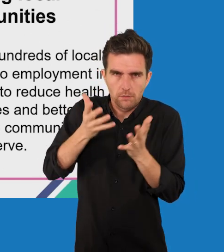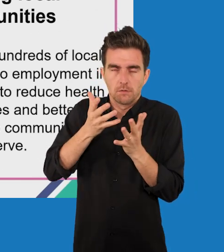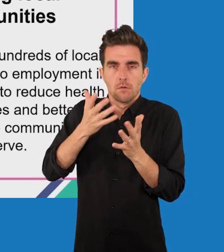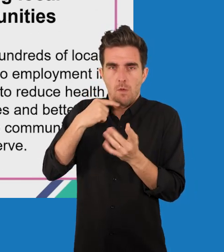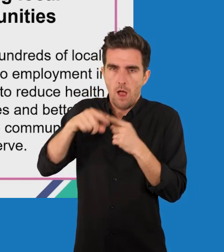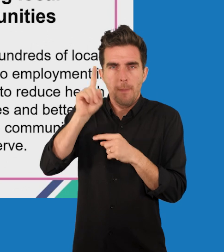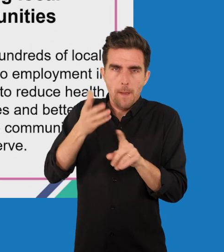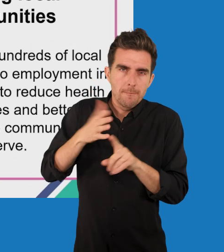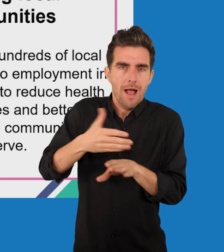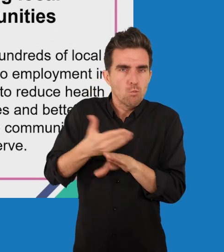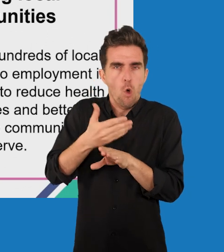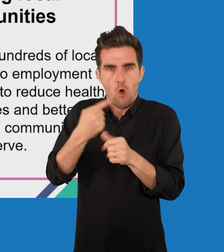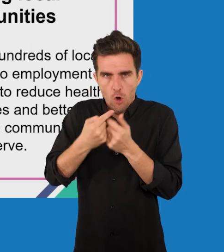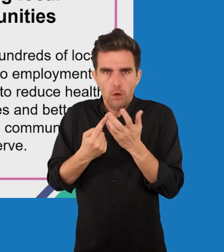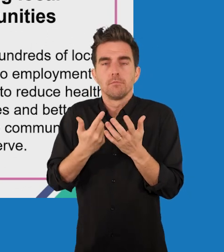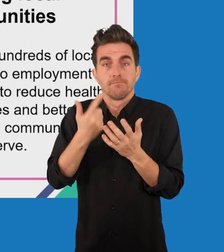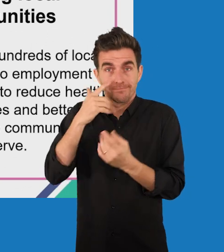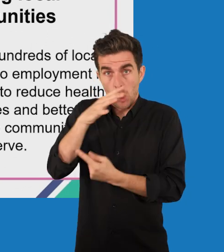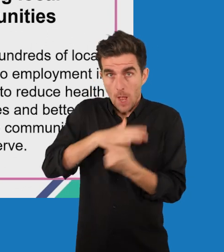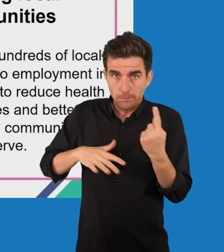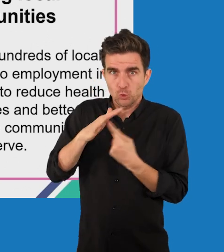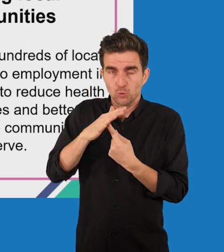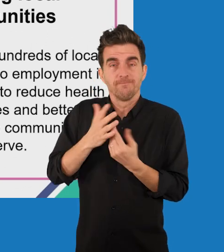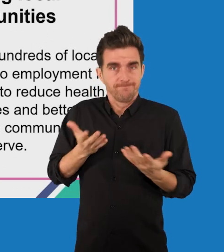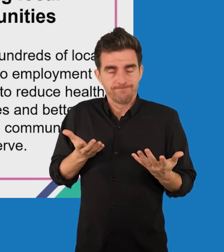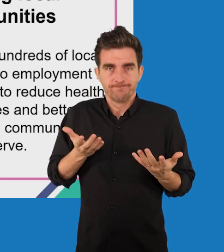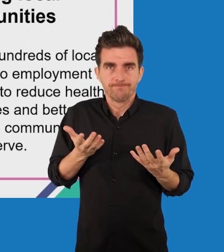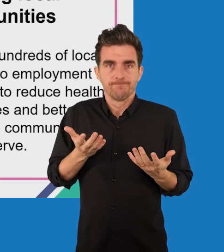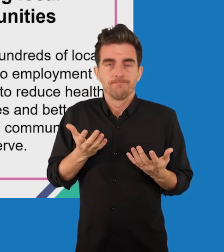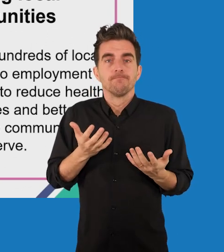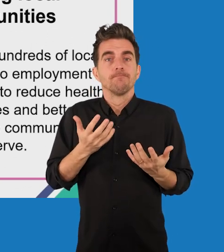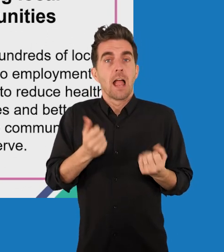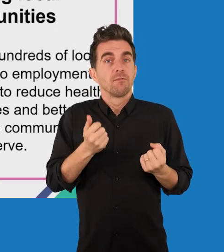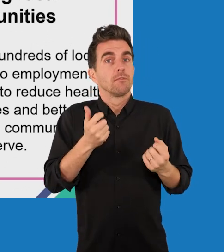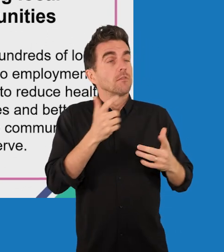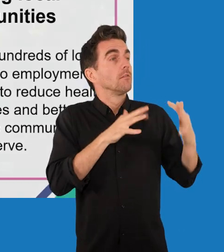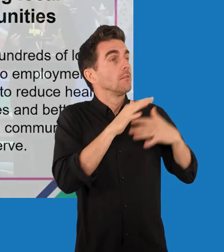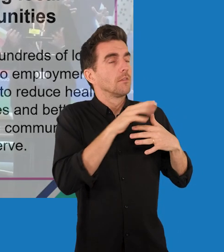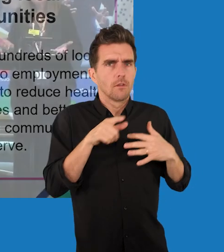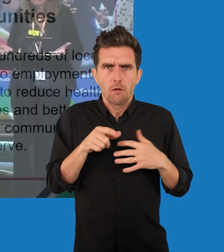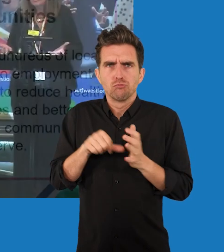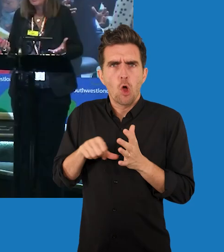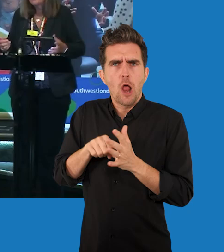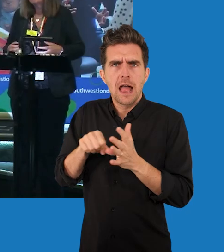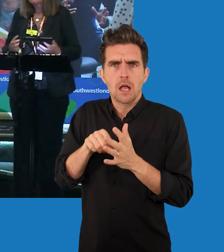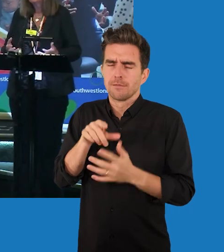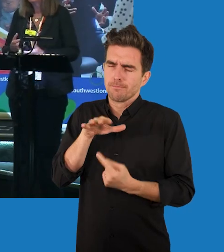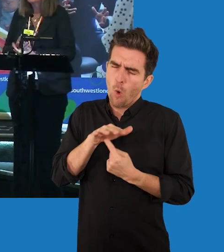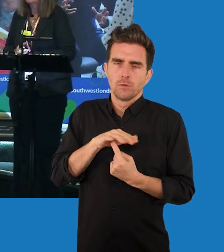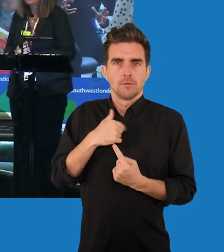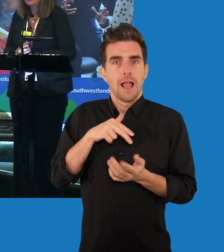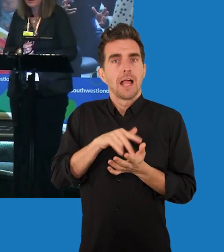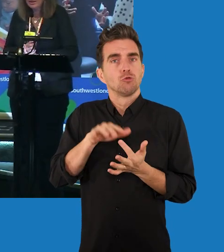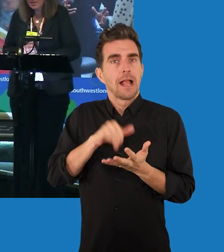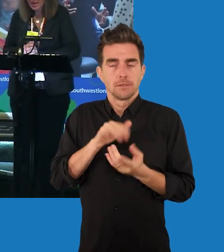economic recovery, and actually getting people back into work, particularly from communities where they are actually struggling, is a really important